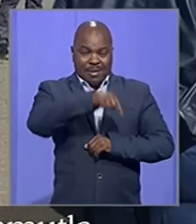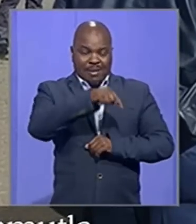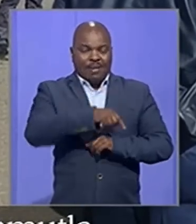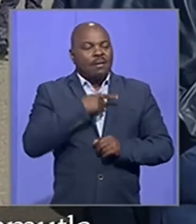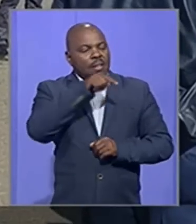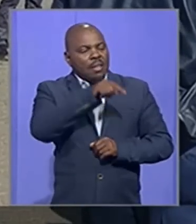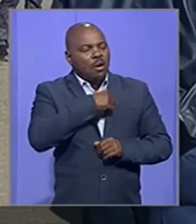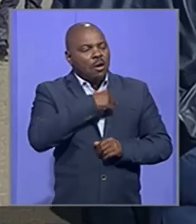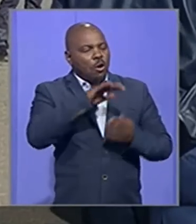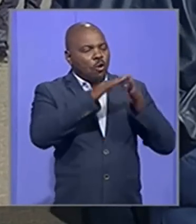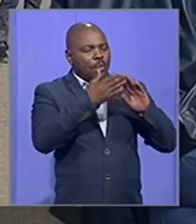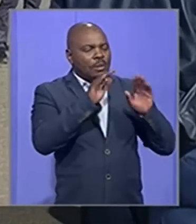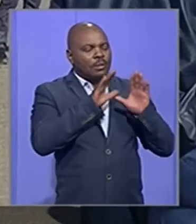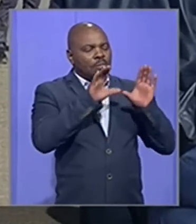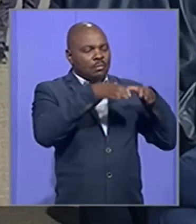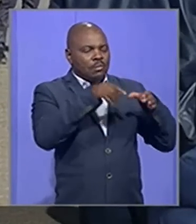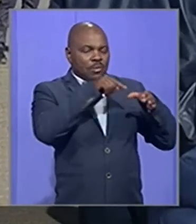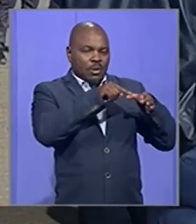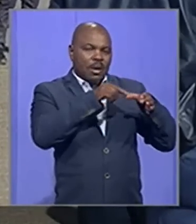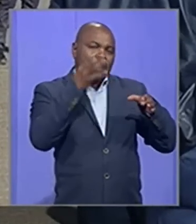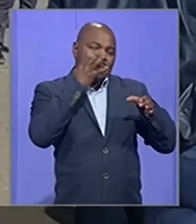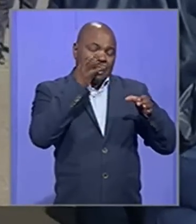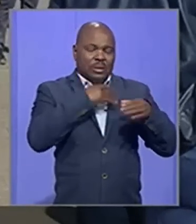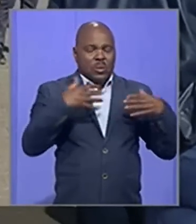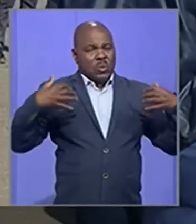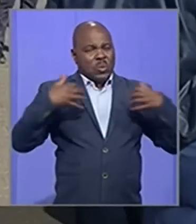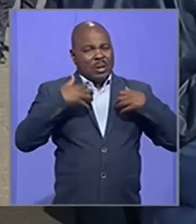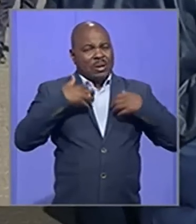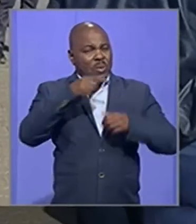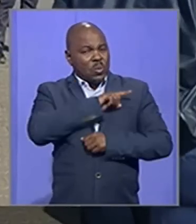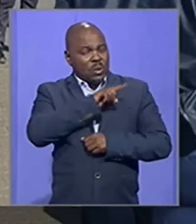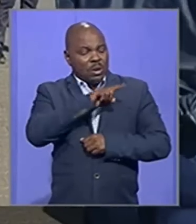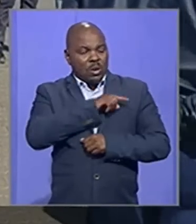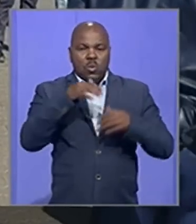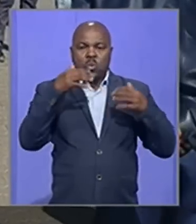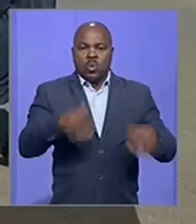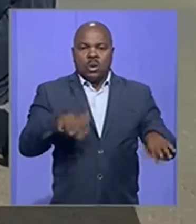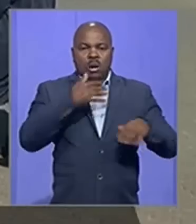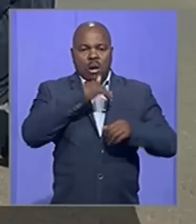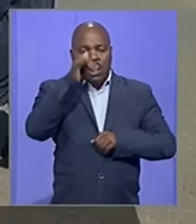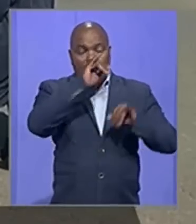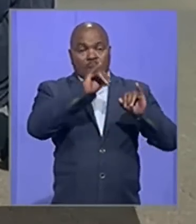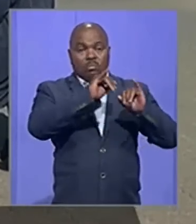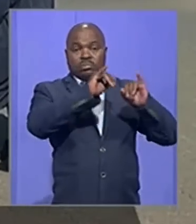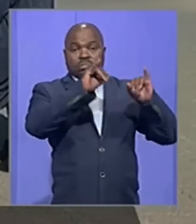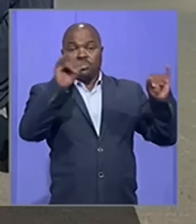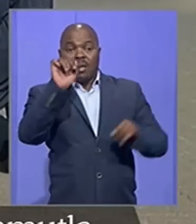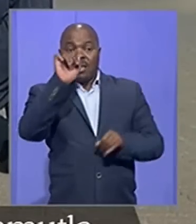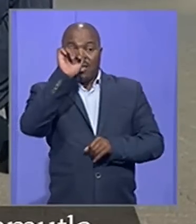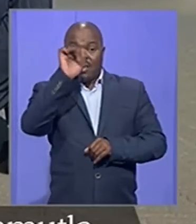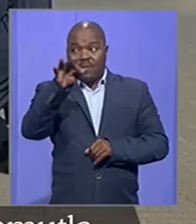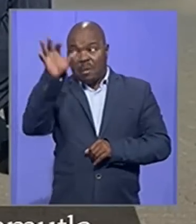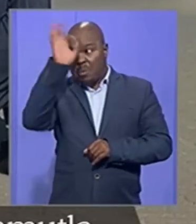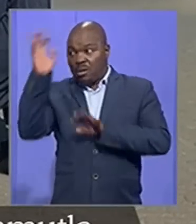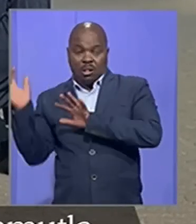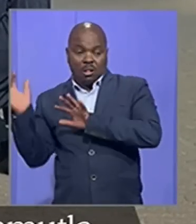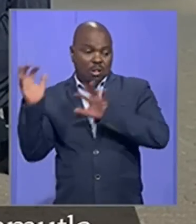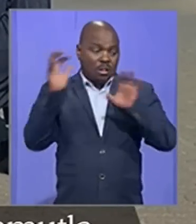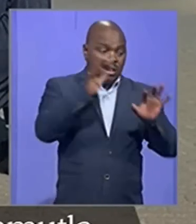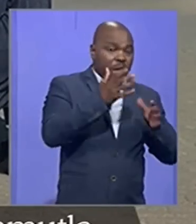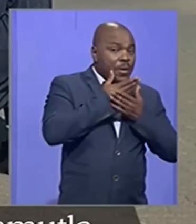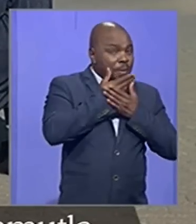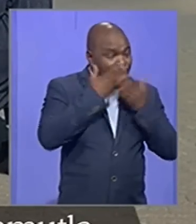Foramo ya polokego ya baahi e re e na le tshabo ya gore ditlolo tsa molao di tla tswa taolong ha fela o sa romelwe bahlanka ba sepolesa dibakeng